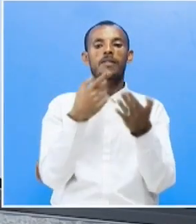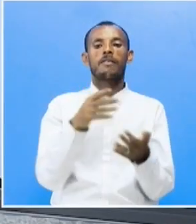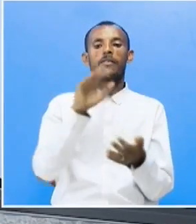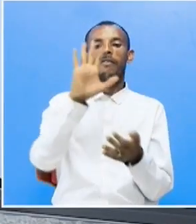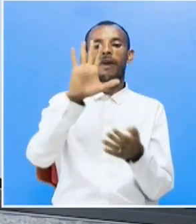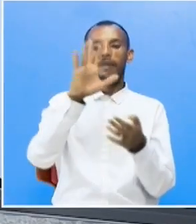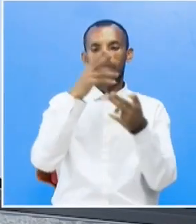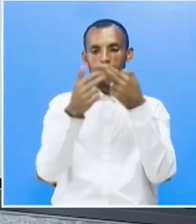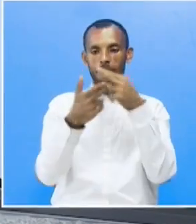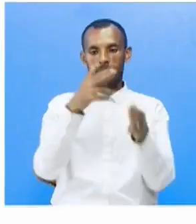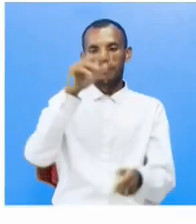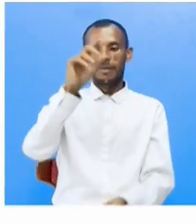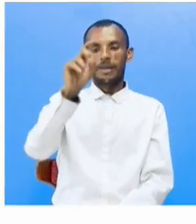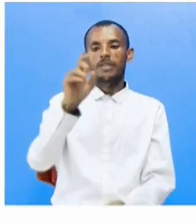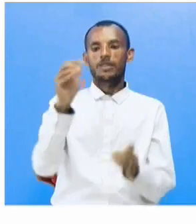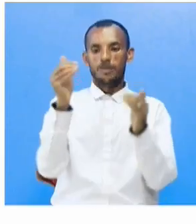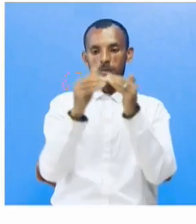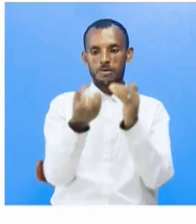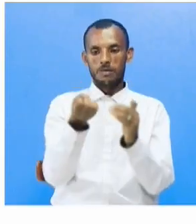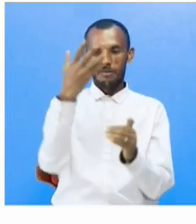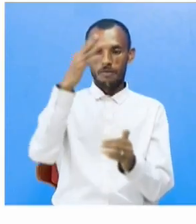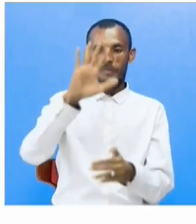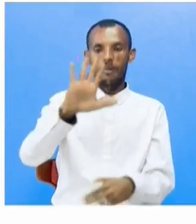5 times x it is.